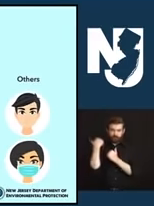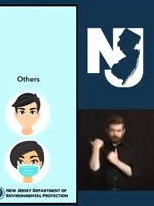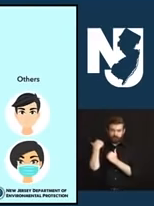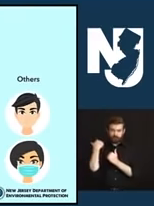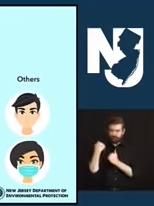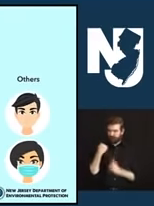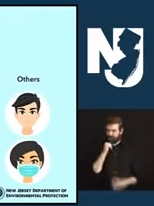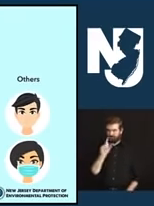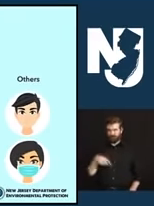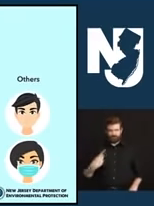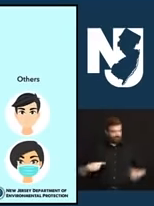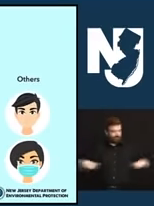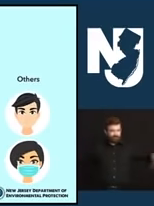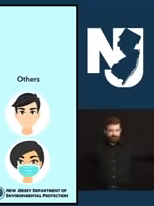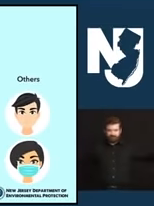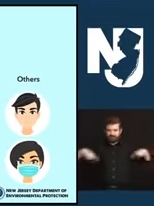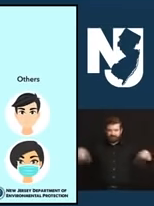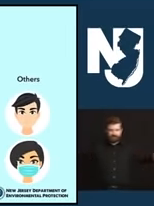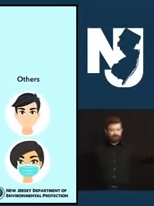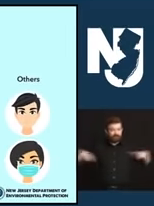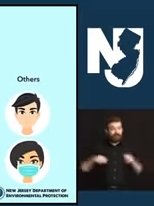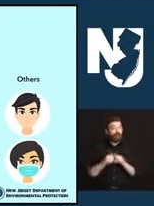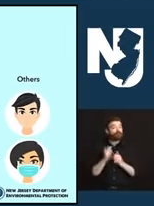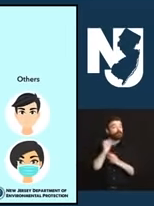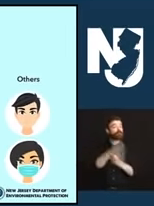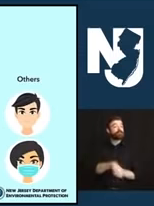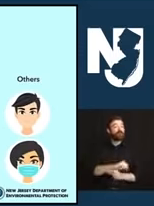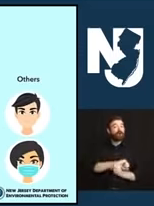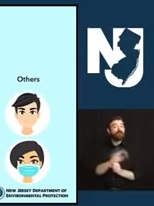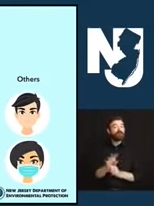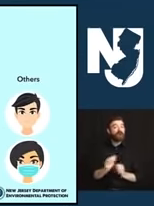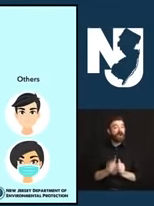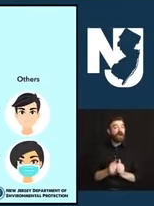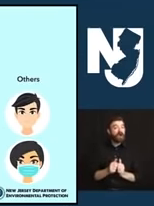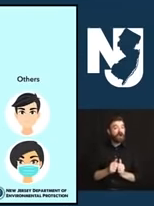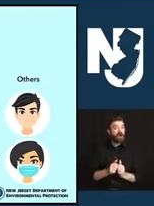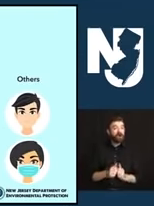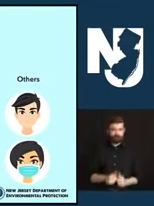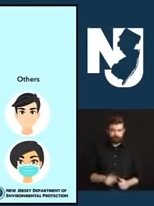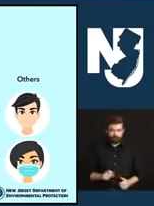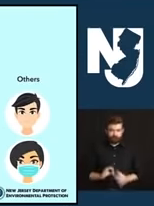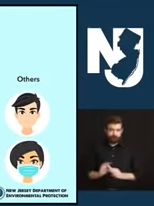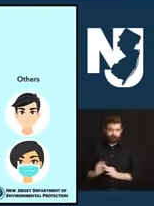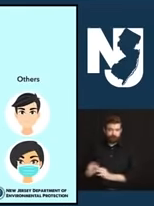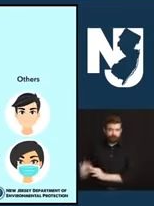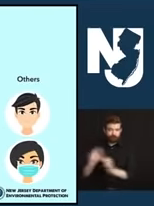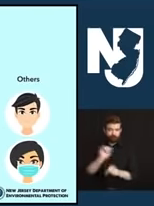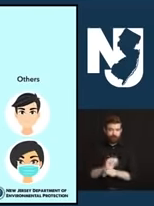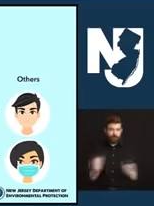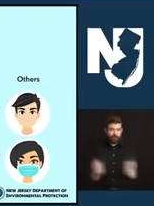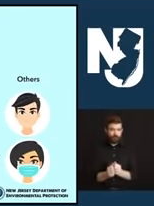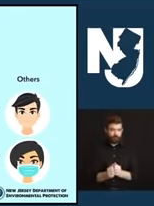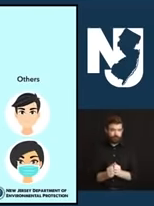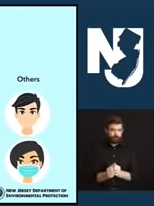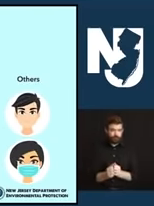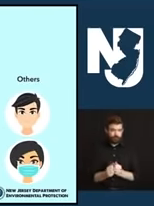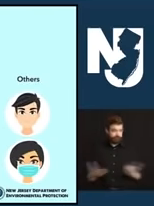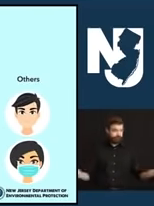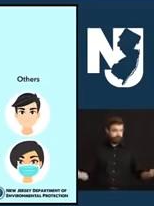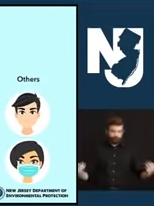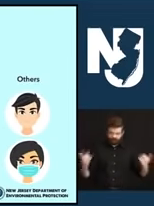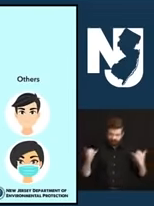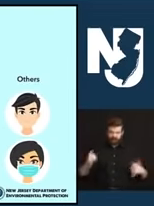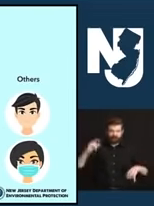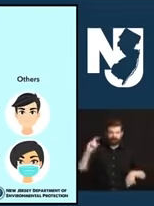only way we defeat COVID-19, through all of us working together. This is our time. We've come so